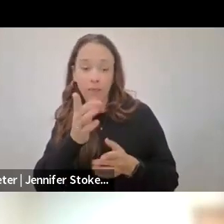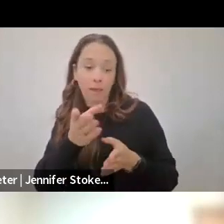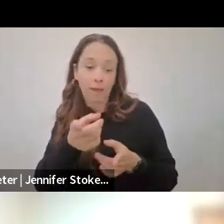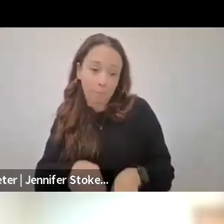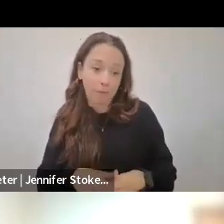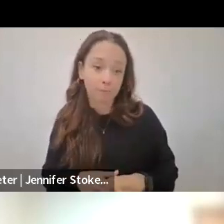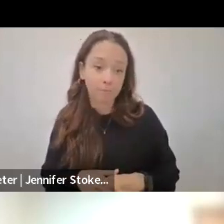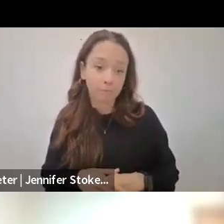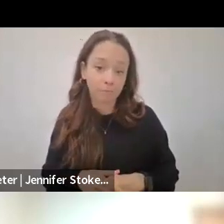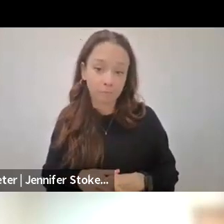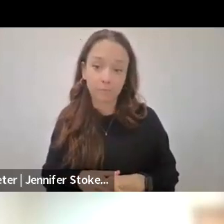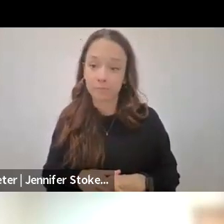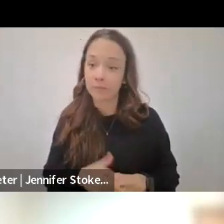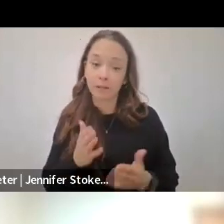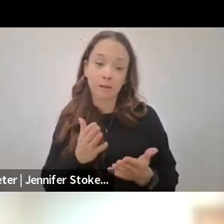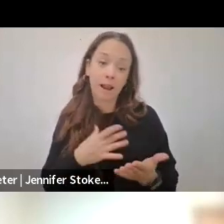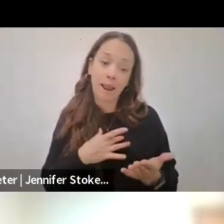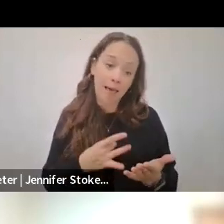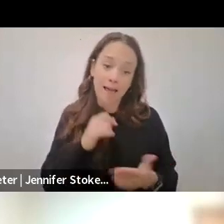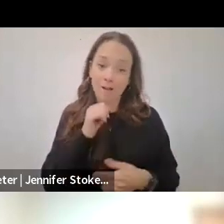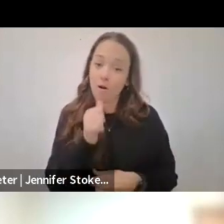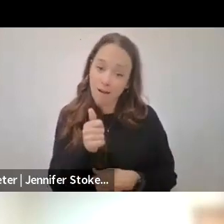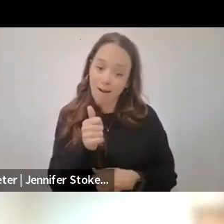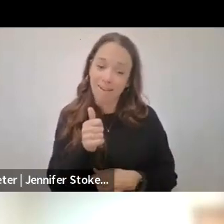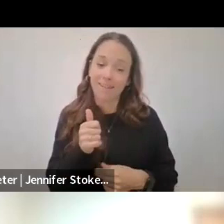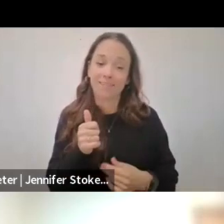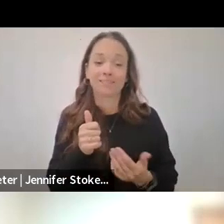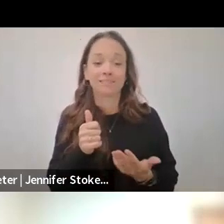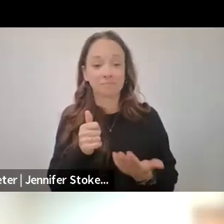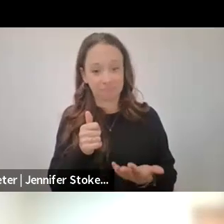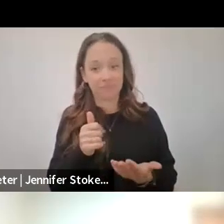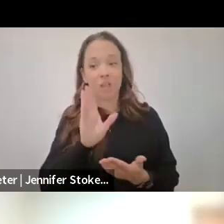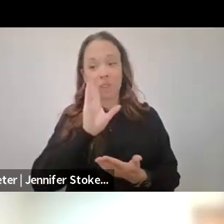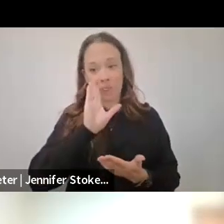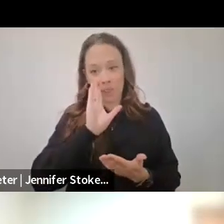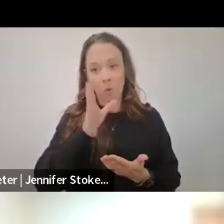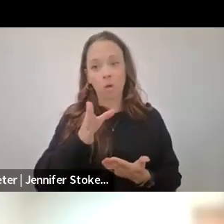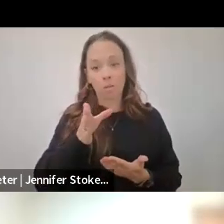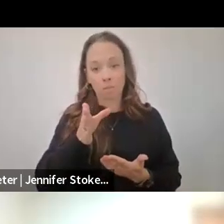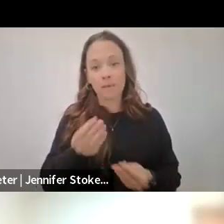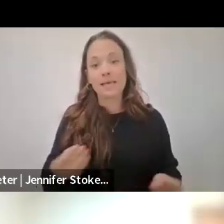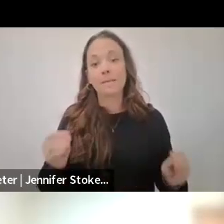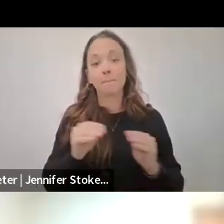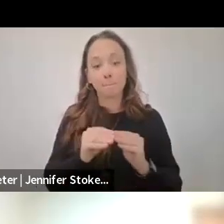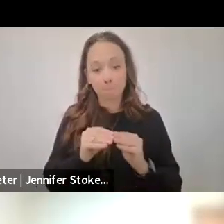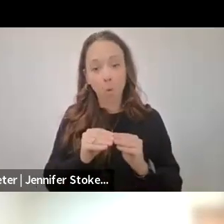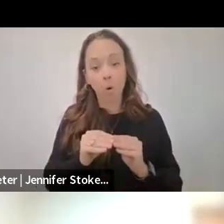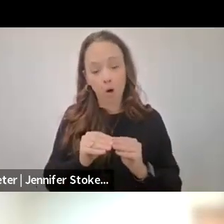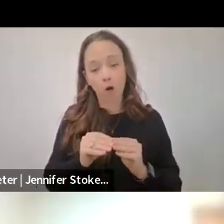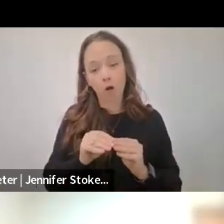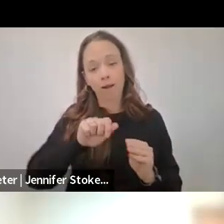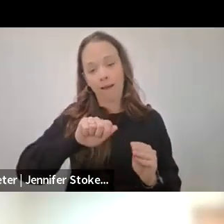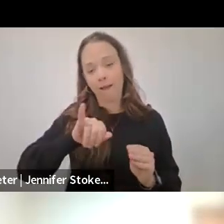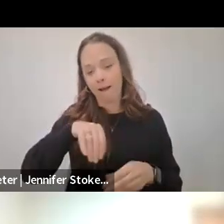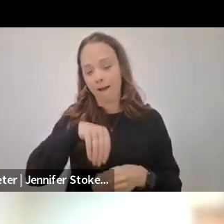while we may go kicking and screaming, the reality is that there is going to be more room for AI in our world. And so it's